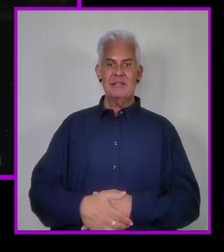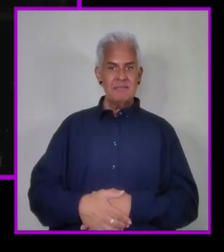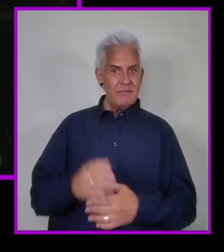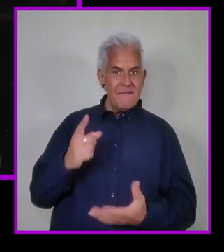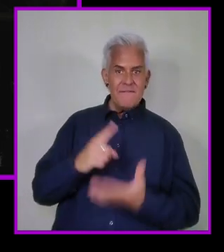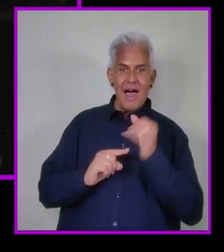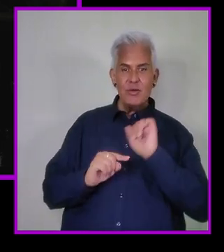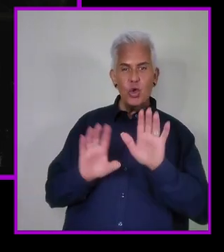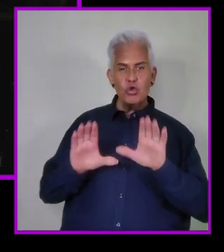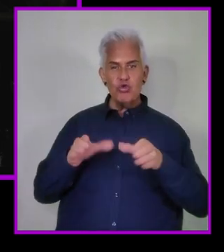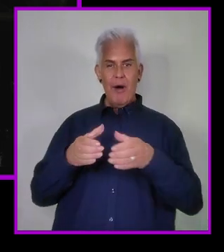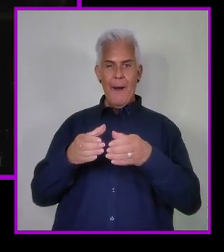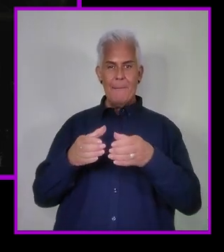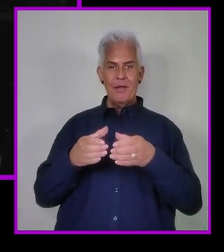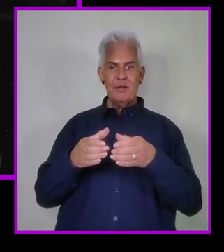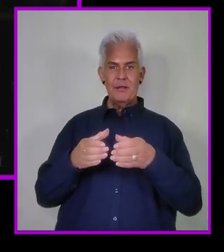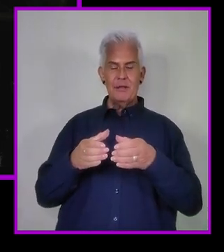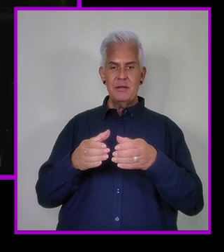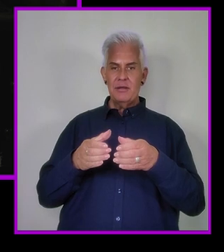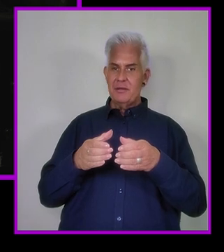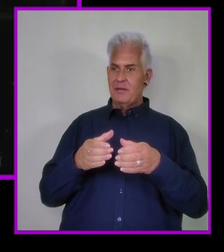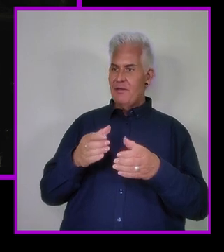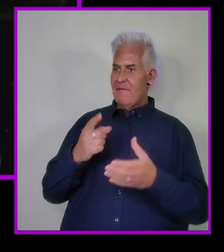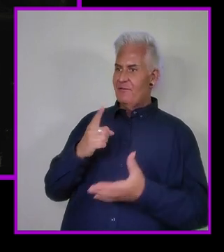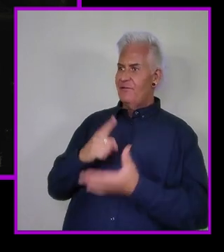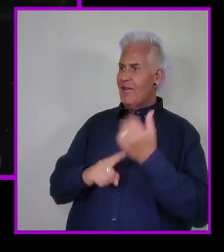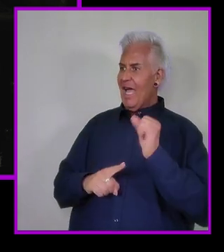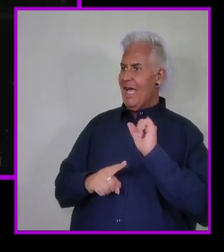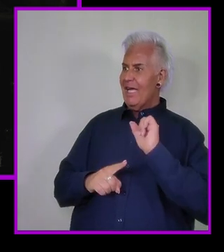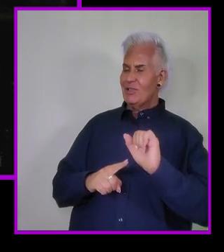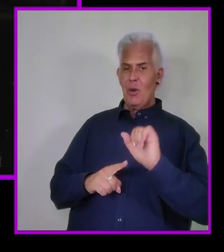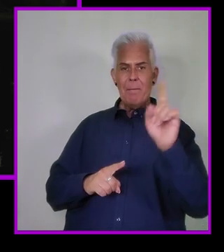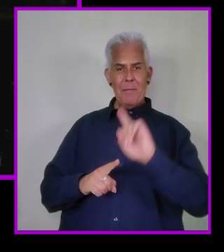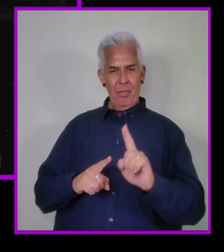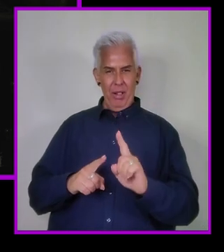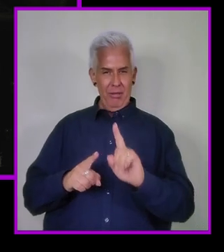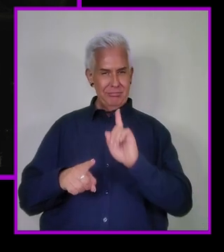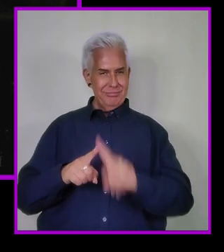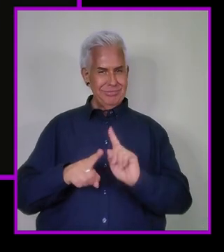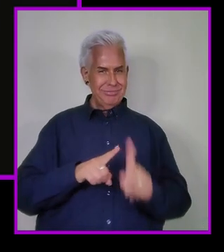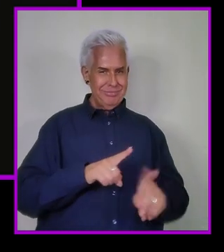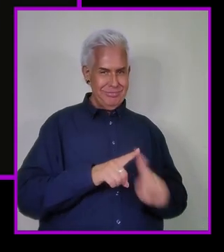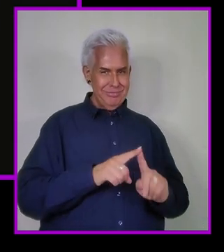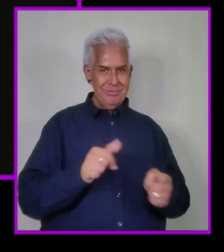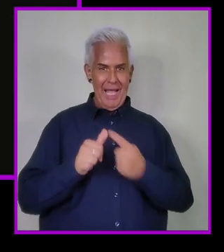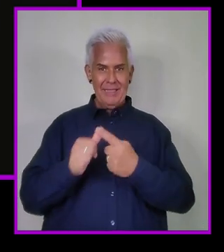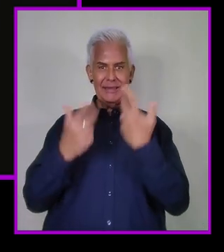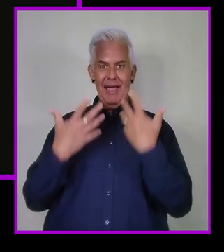Find your tribe, find people that will be able to answer the many questions that you've